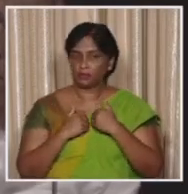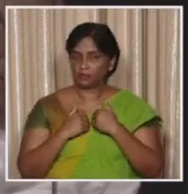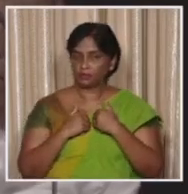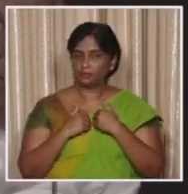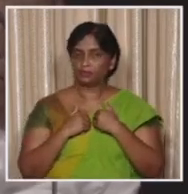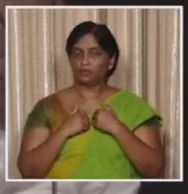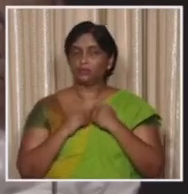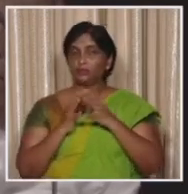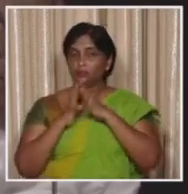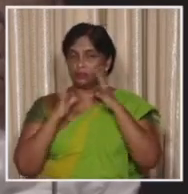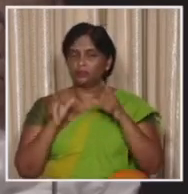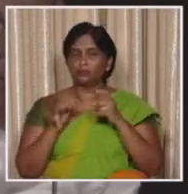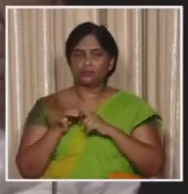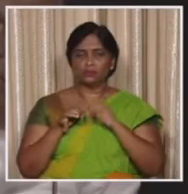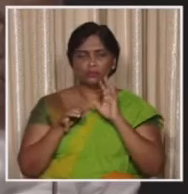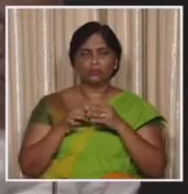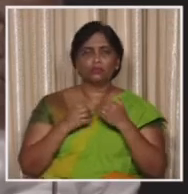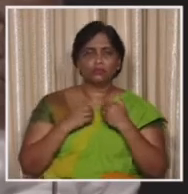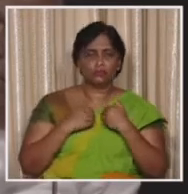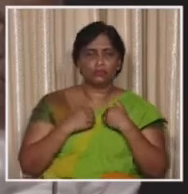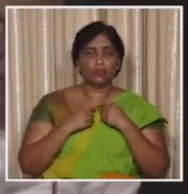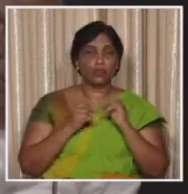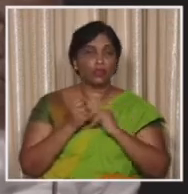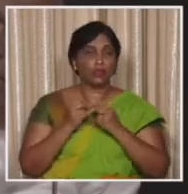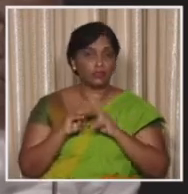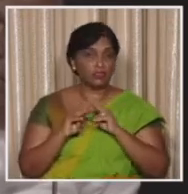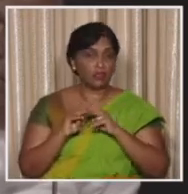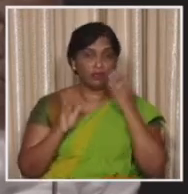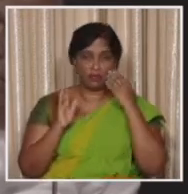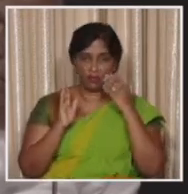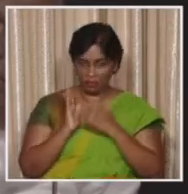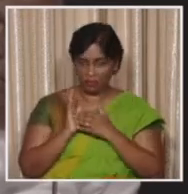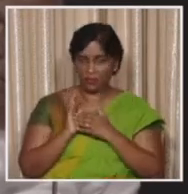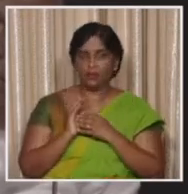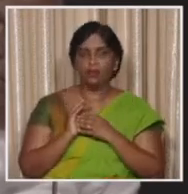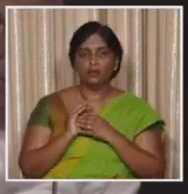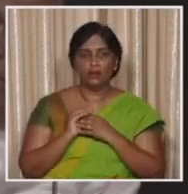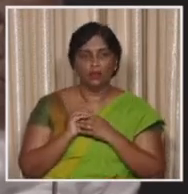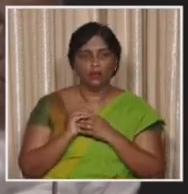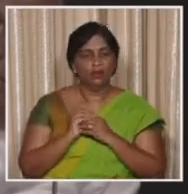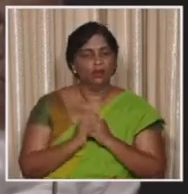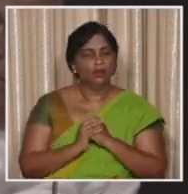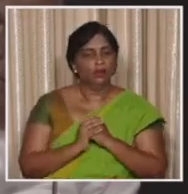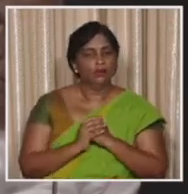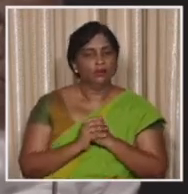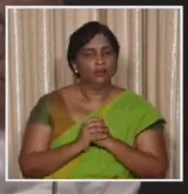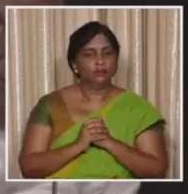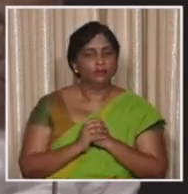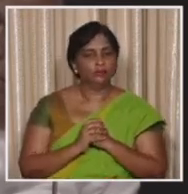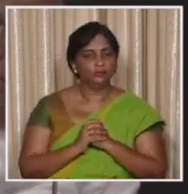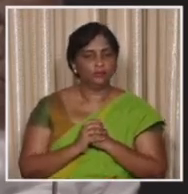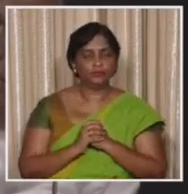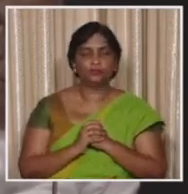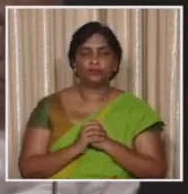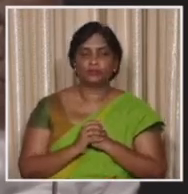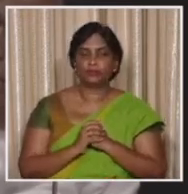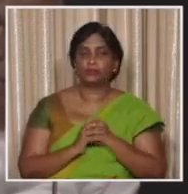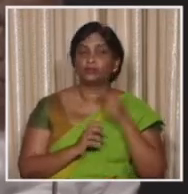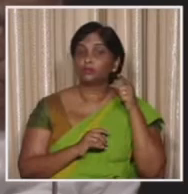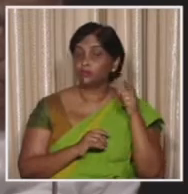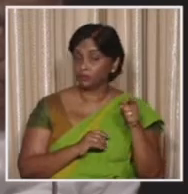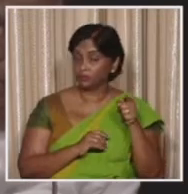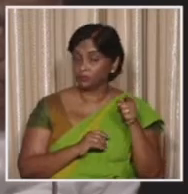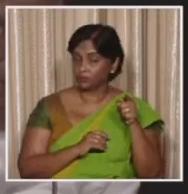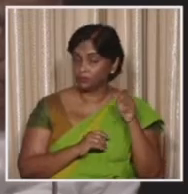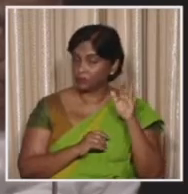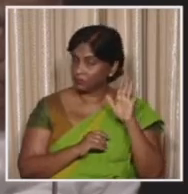of staff, retaining staff. The staff who gets about 6 months service certificate, they just go abroad, and then to find again